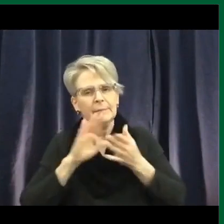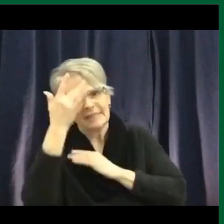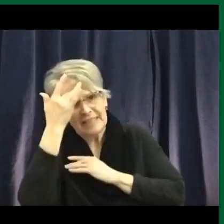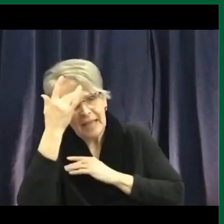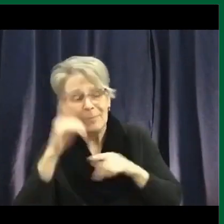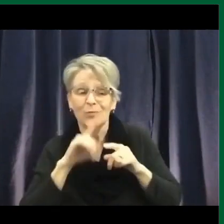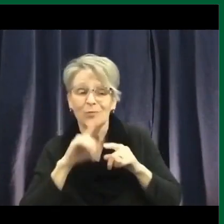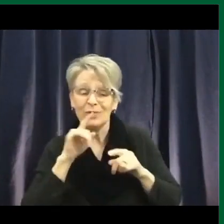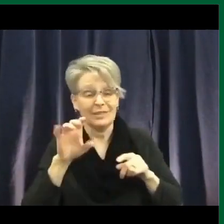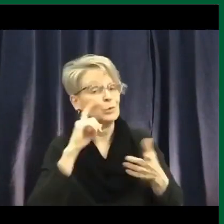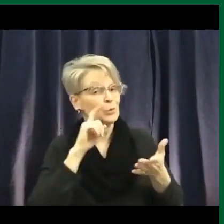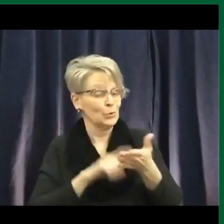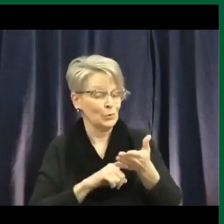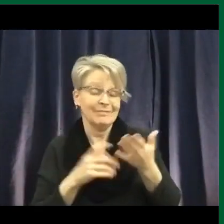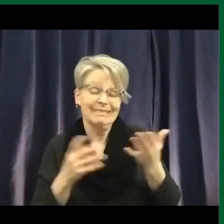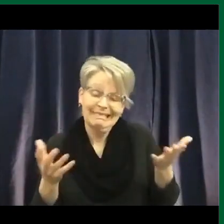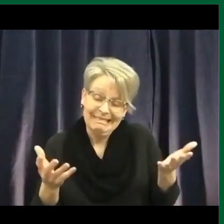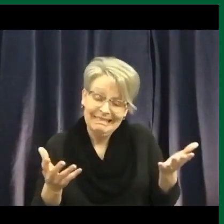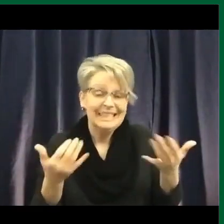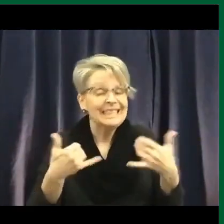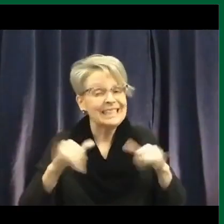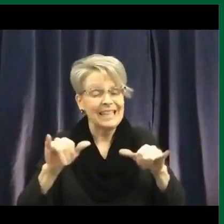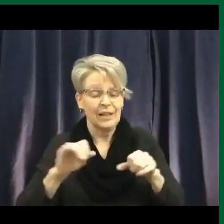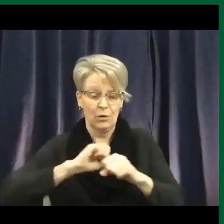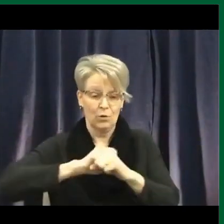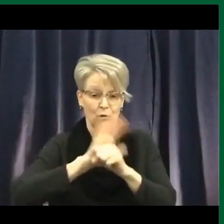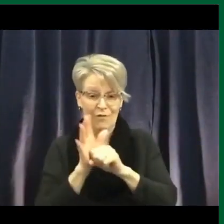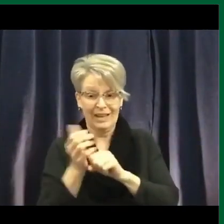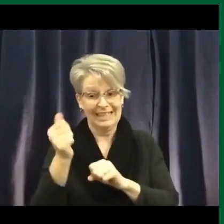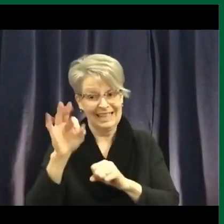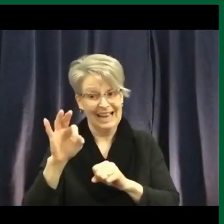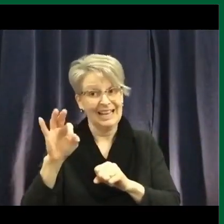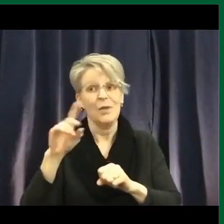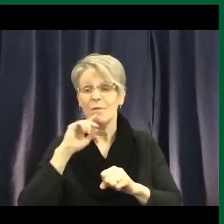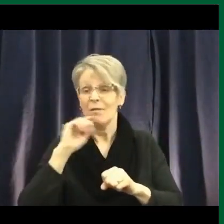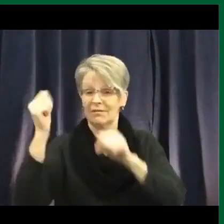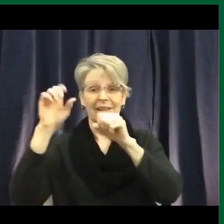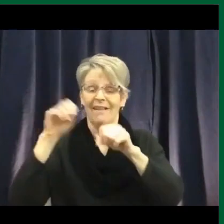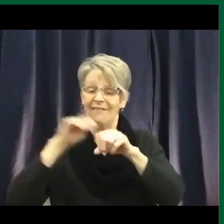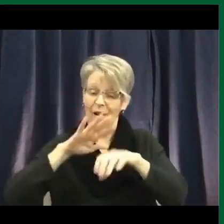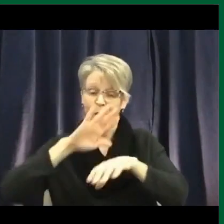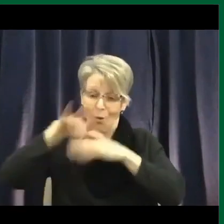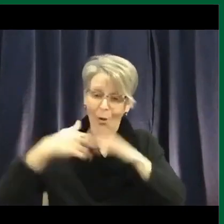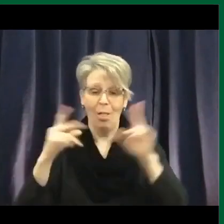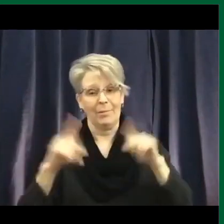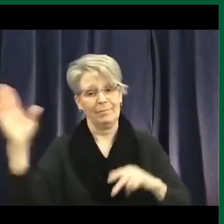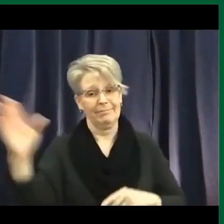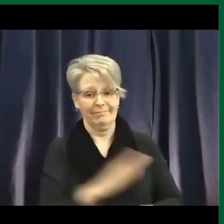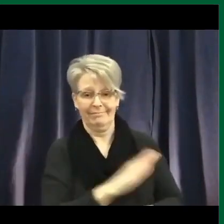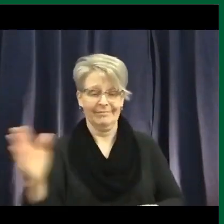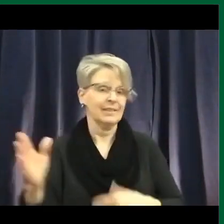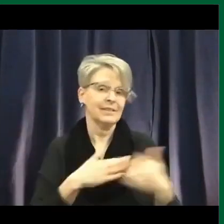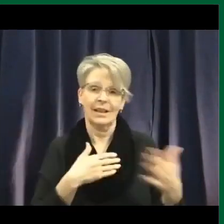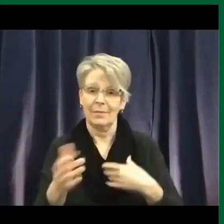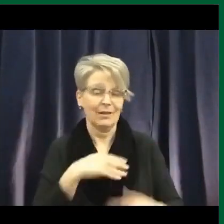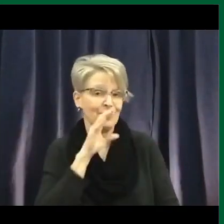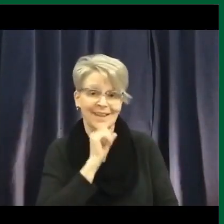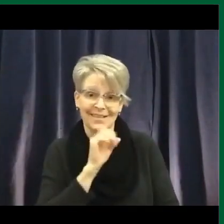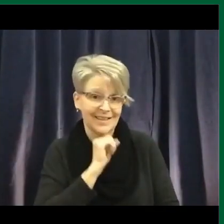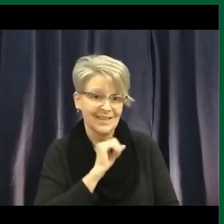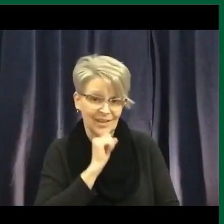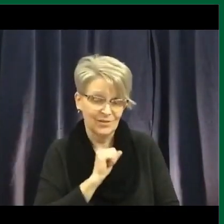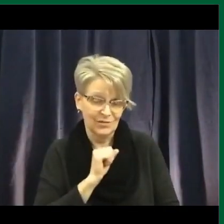risk that COVID-19 presents is to all of us. A reminder and a reason for each of us to ensure that